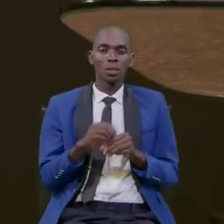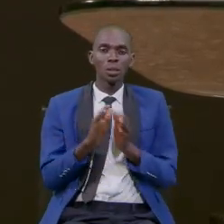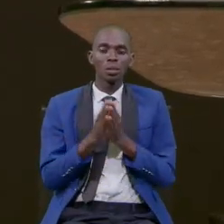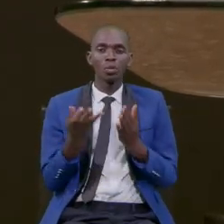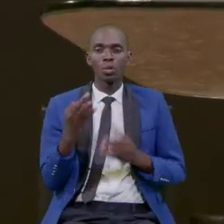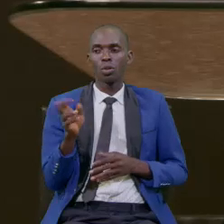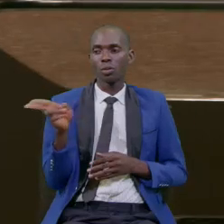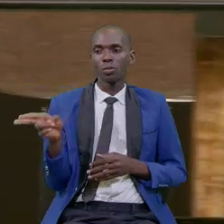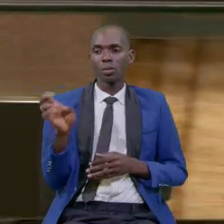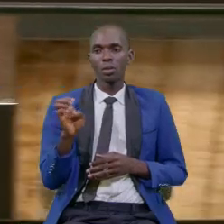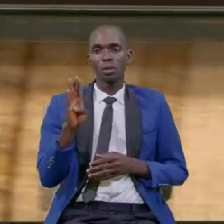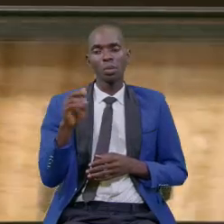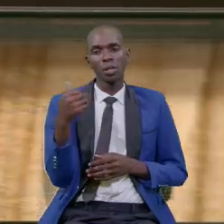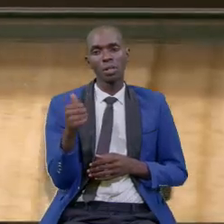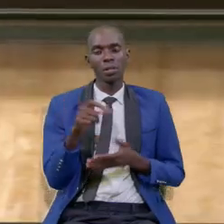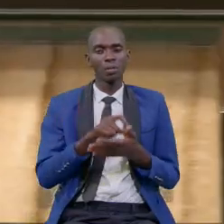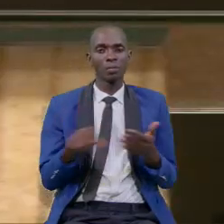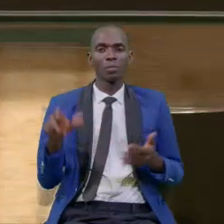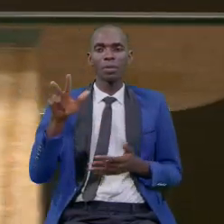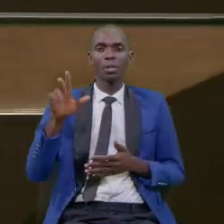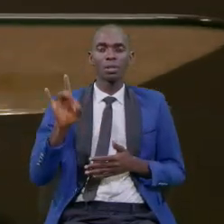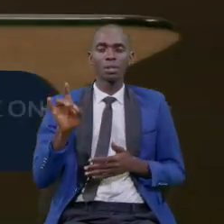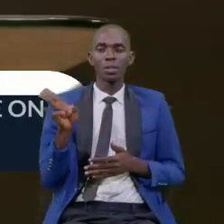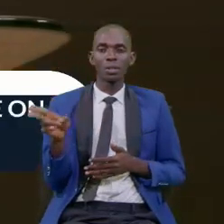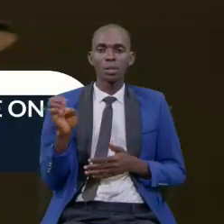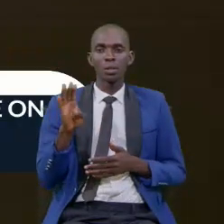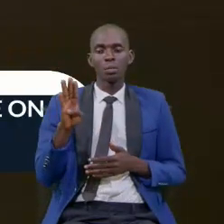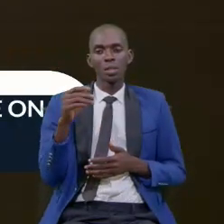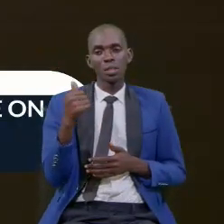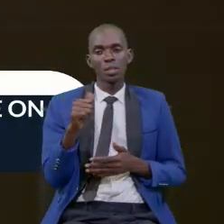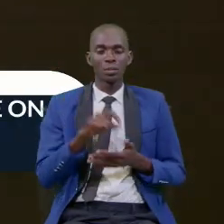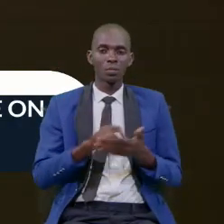chapter 10, verse 38. Hebrews